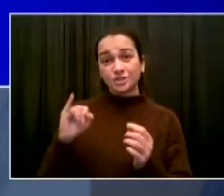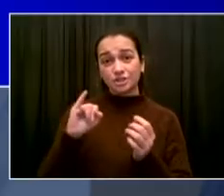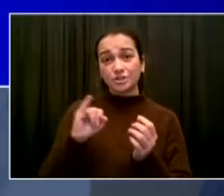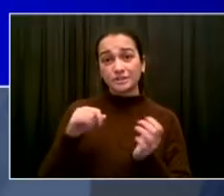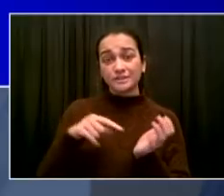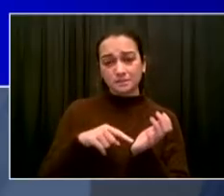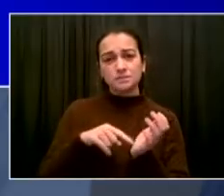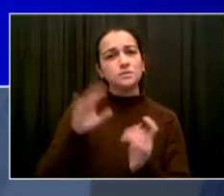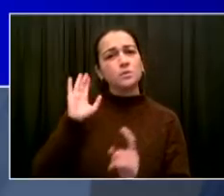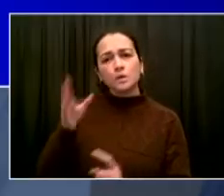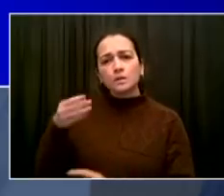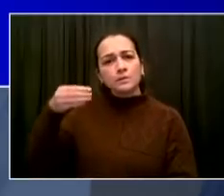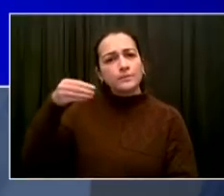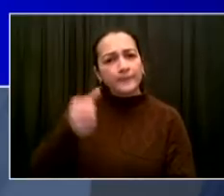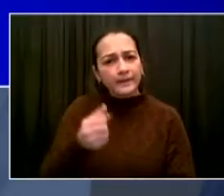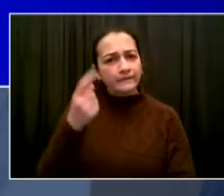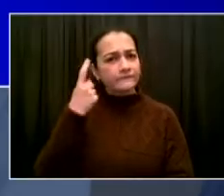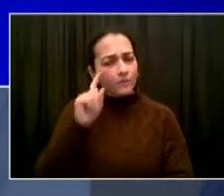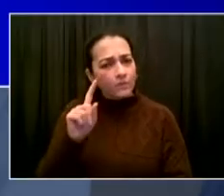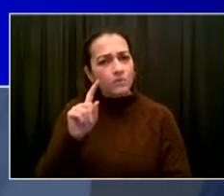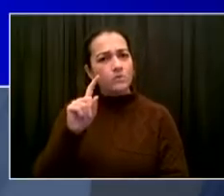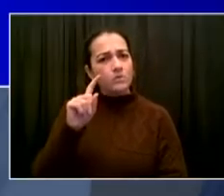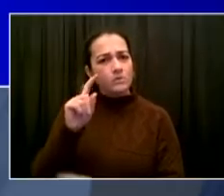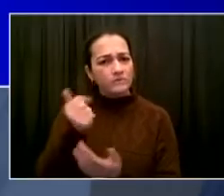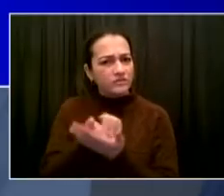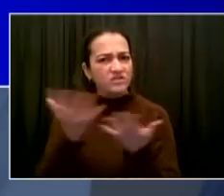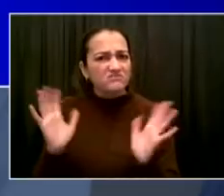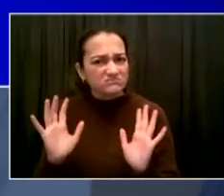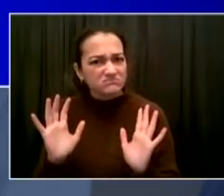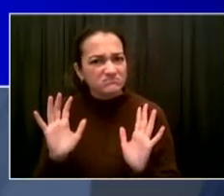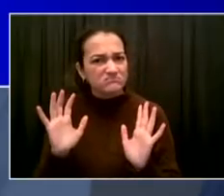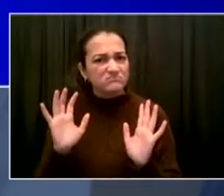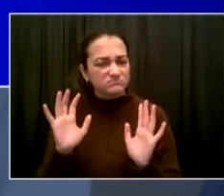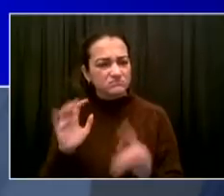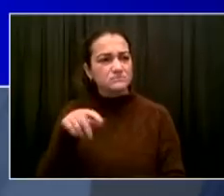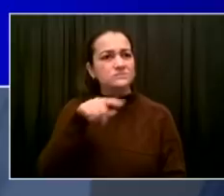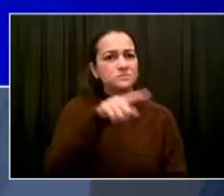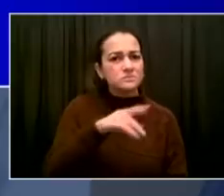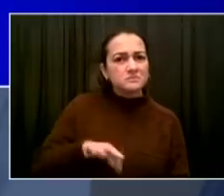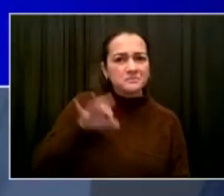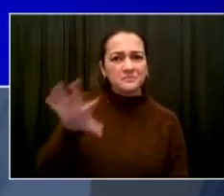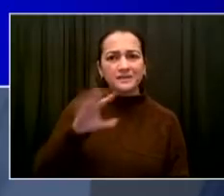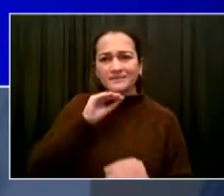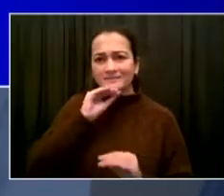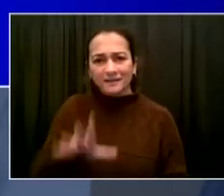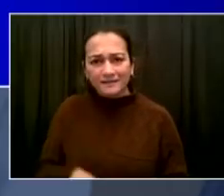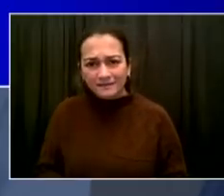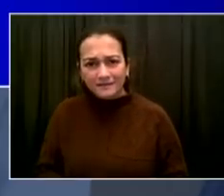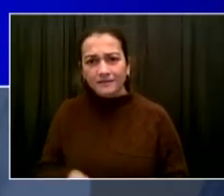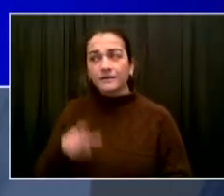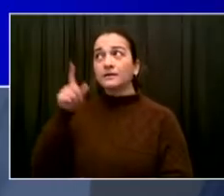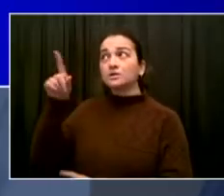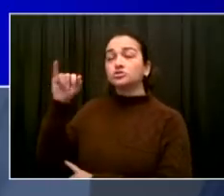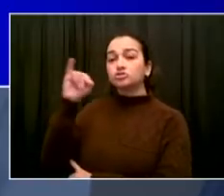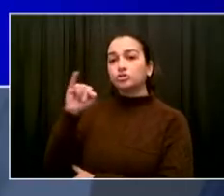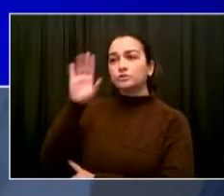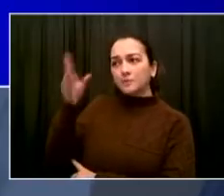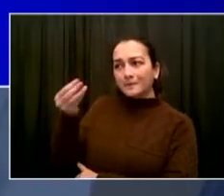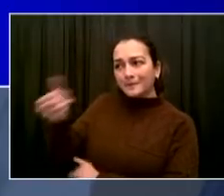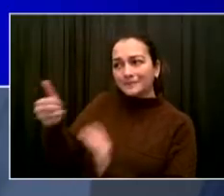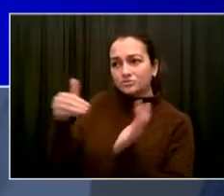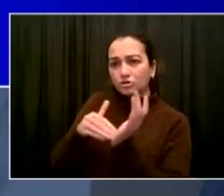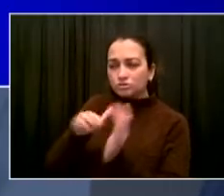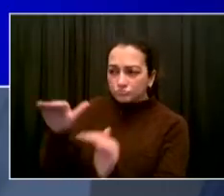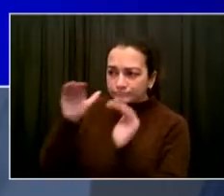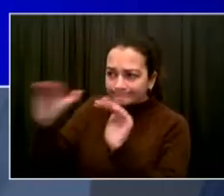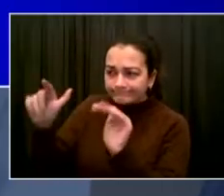to get vaccinated, encourage parents to get those 5 to 11-year-old vaccinated. We want to support our pediatricians in that effort, and that information will be put